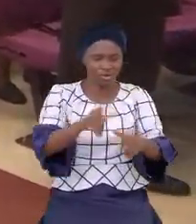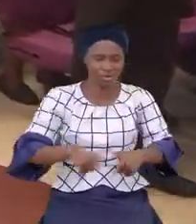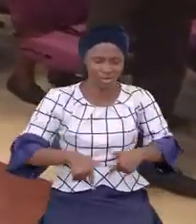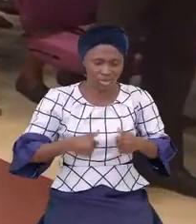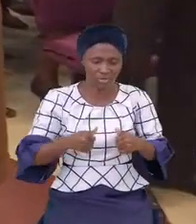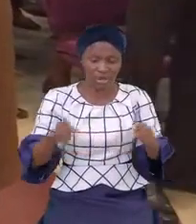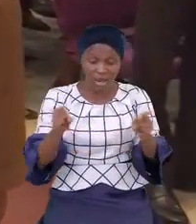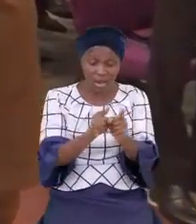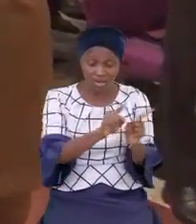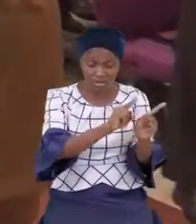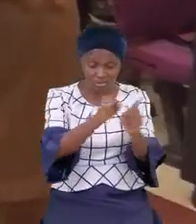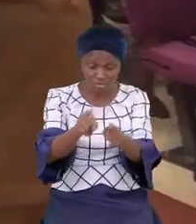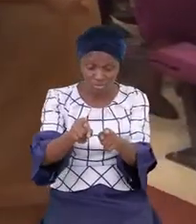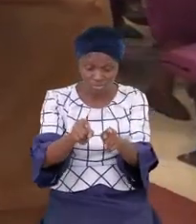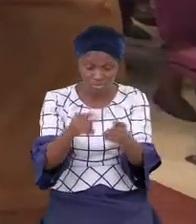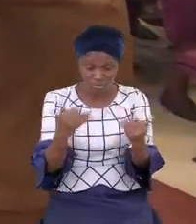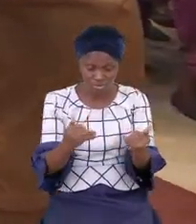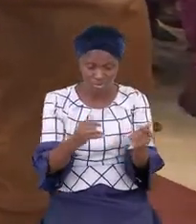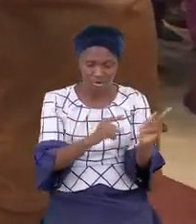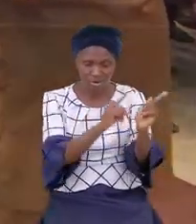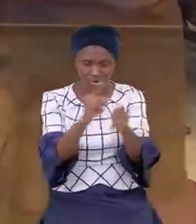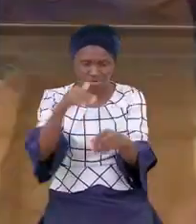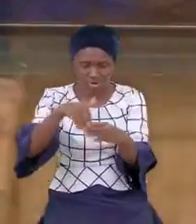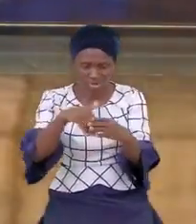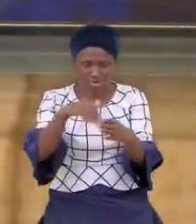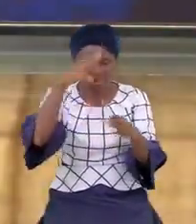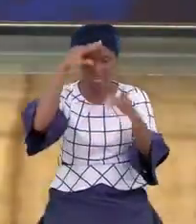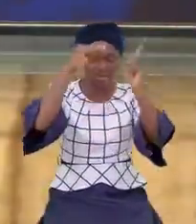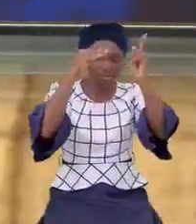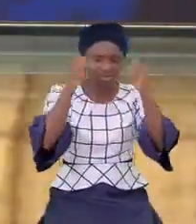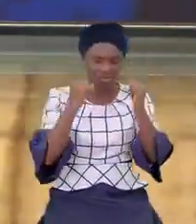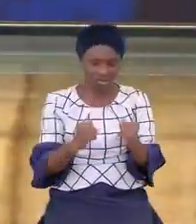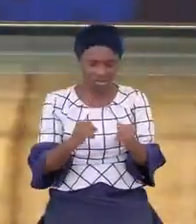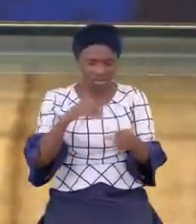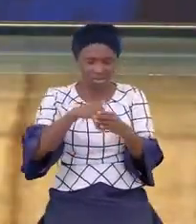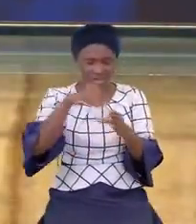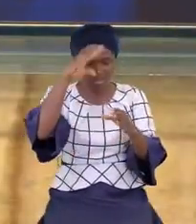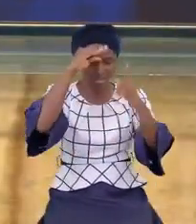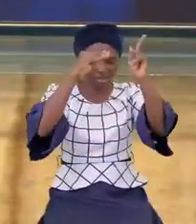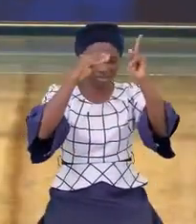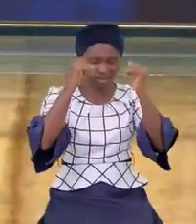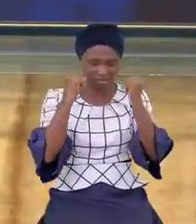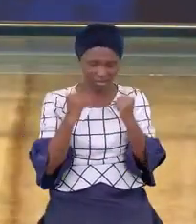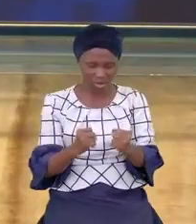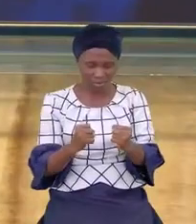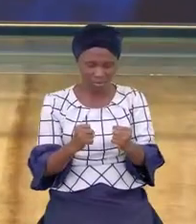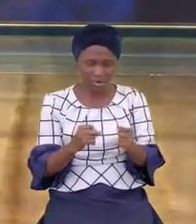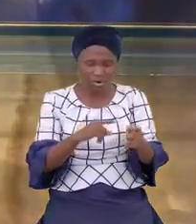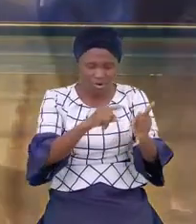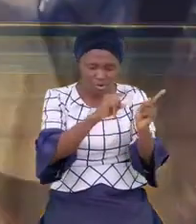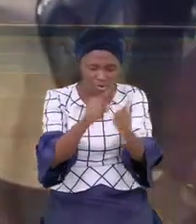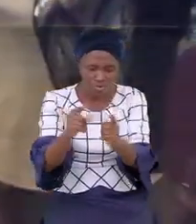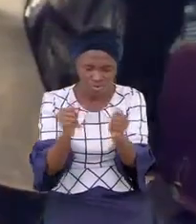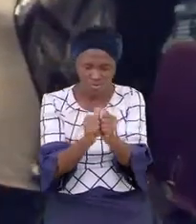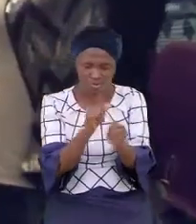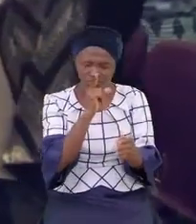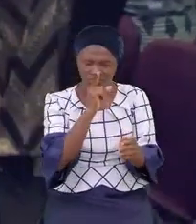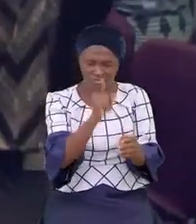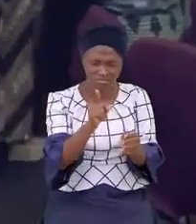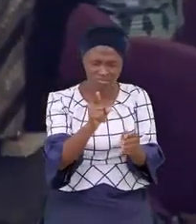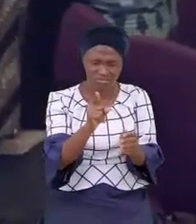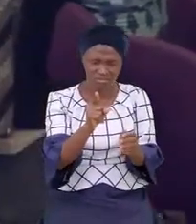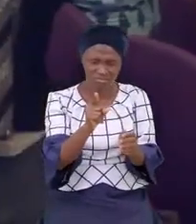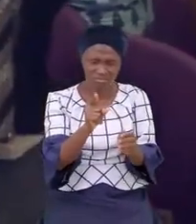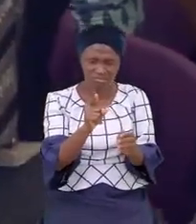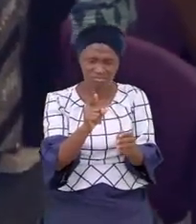go in his strength. Go in his power. Go with assurance. When you come